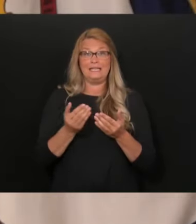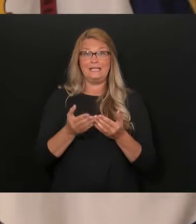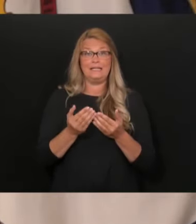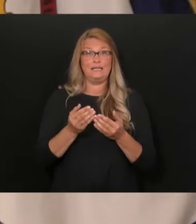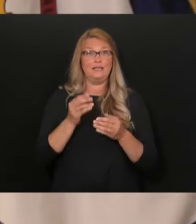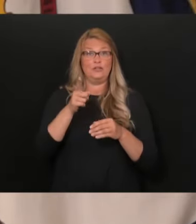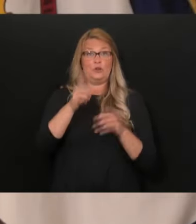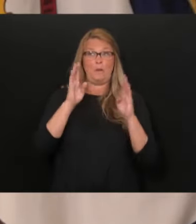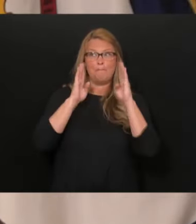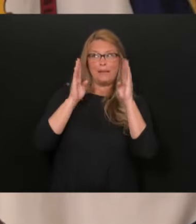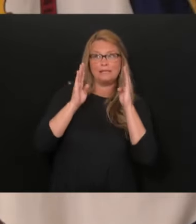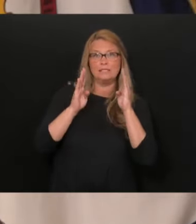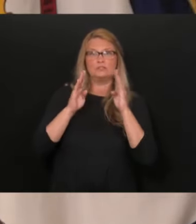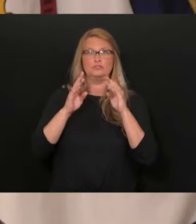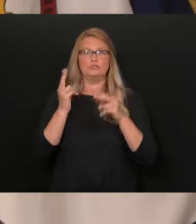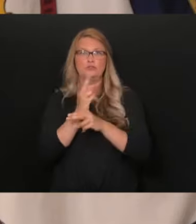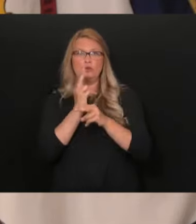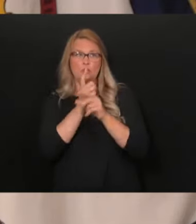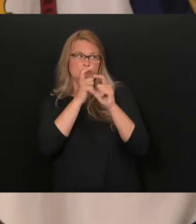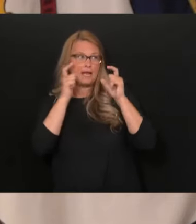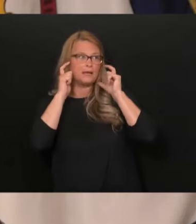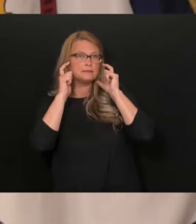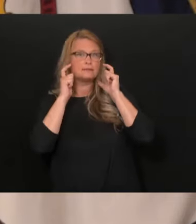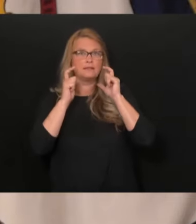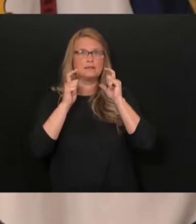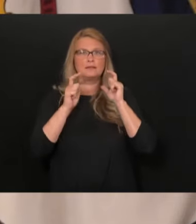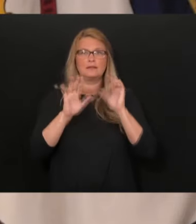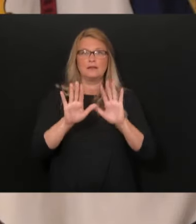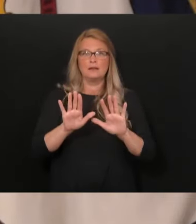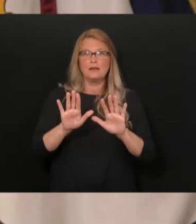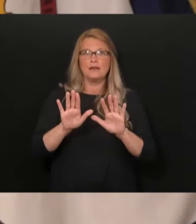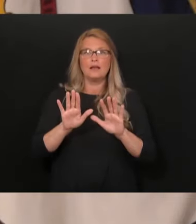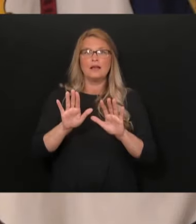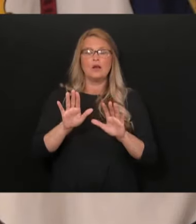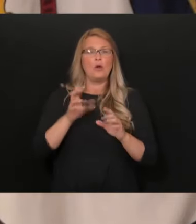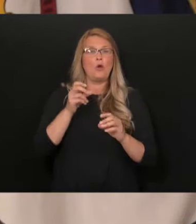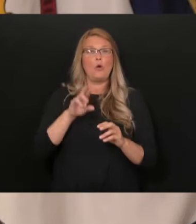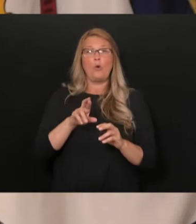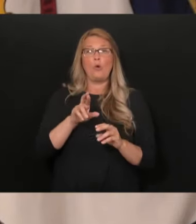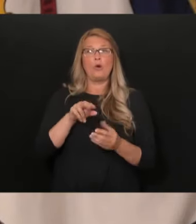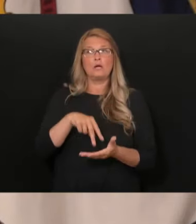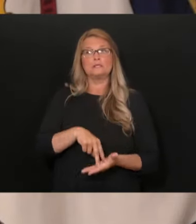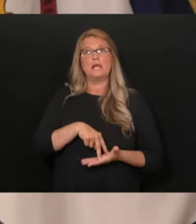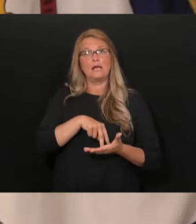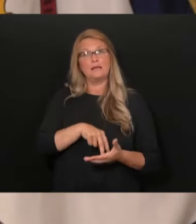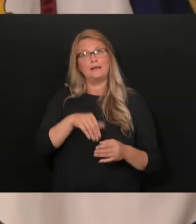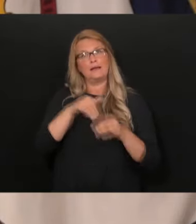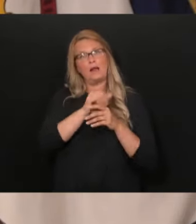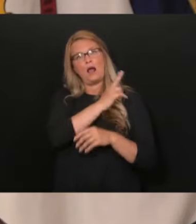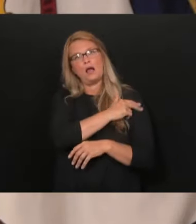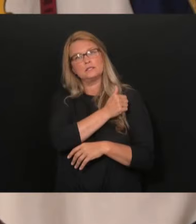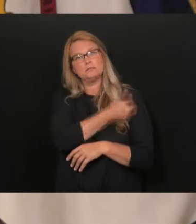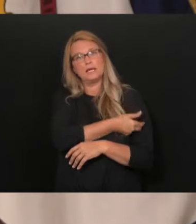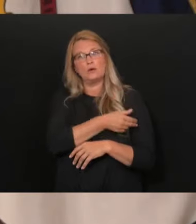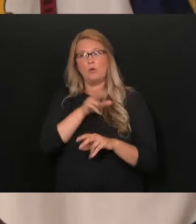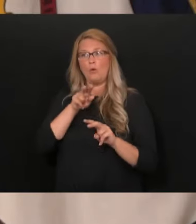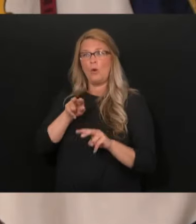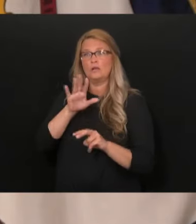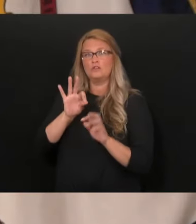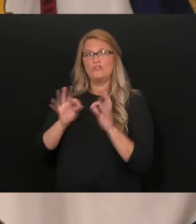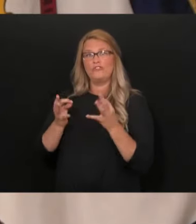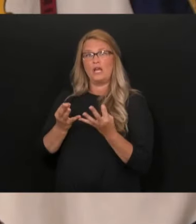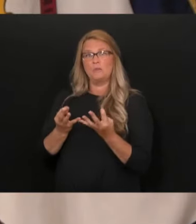simpler to wear your mask than it would be to standing in a hospital with one of your loved ones